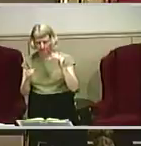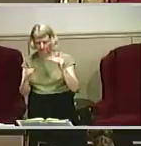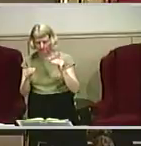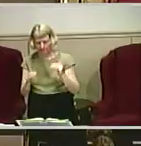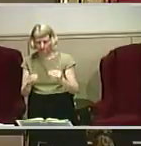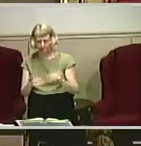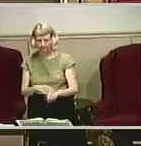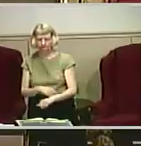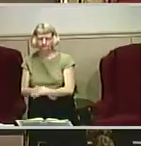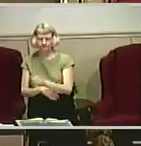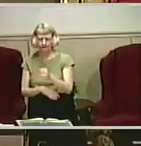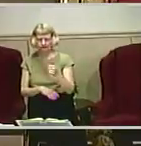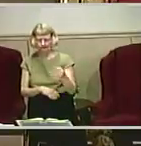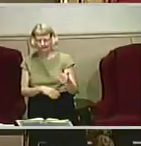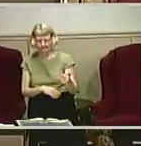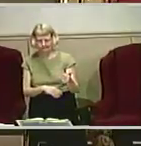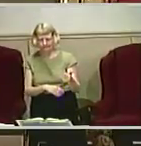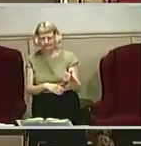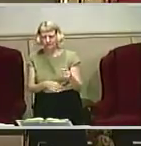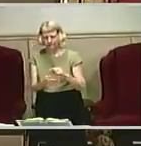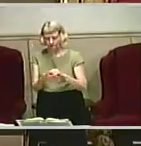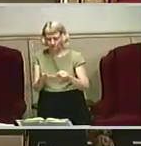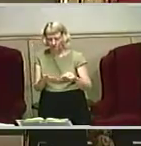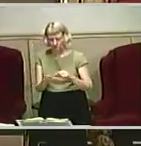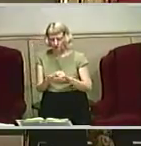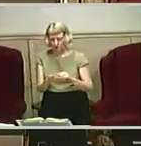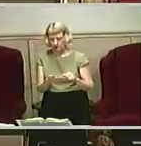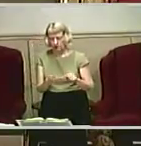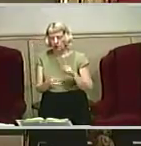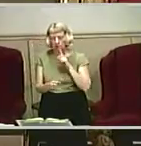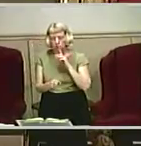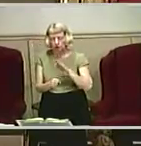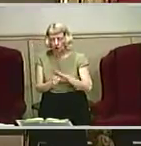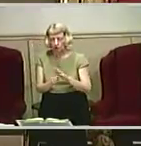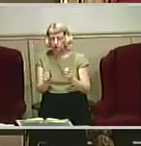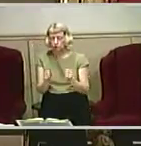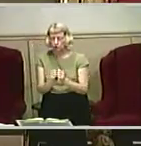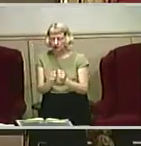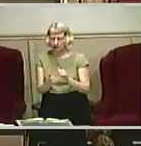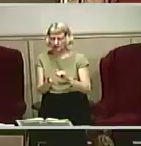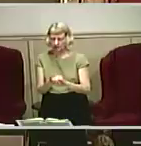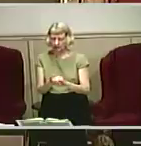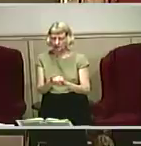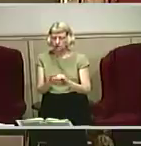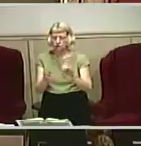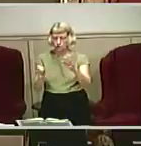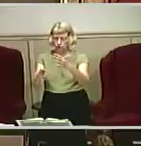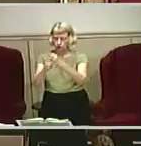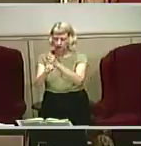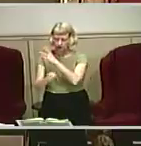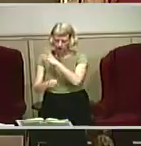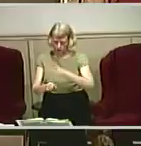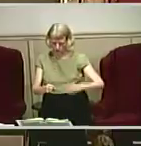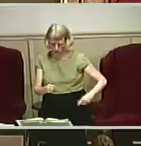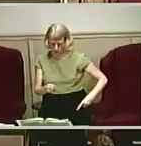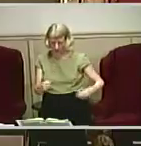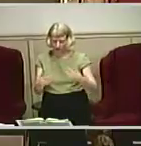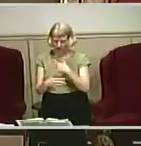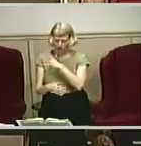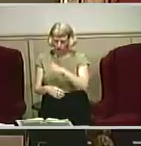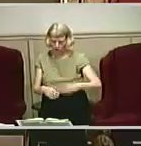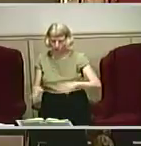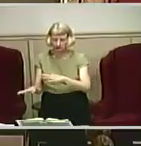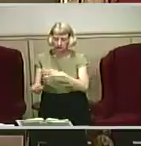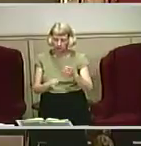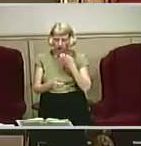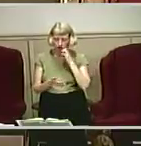another key verse there. It's another promise that comes along with this. If we trust in the Lord, if we fear the Lord and depart